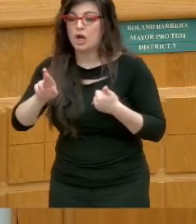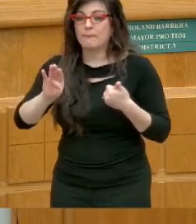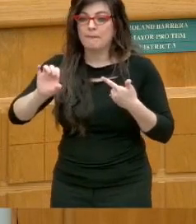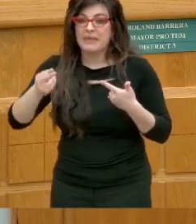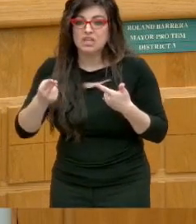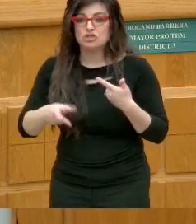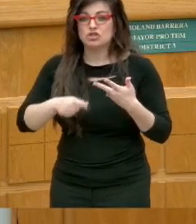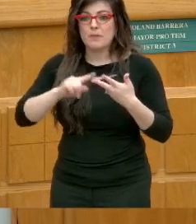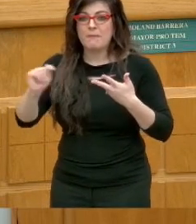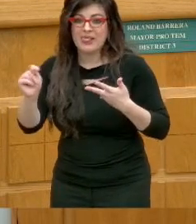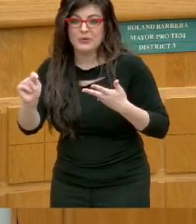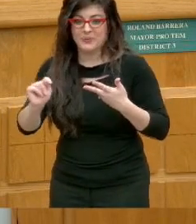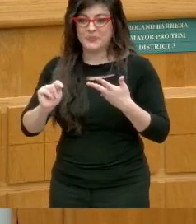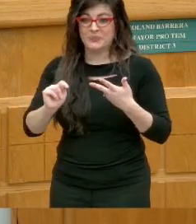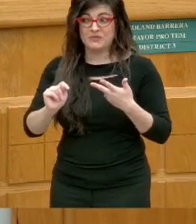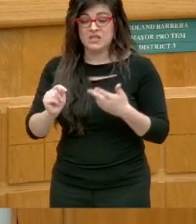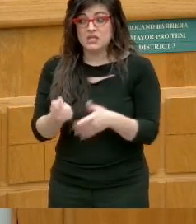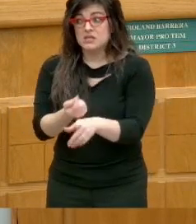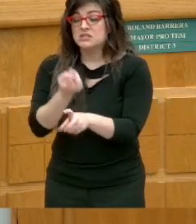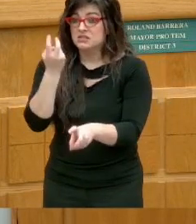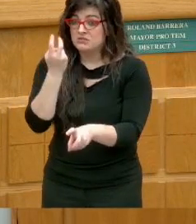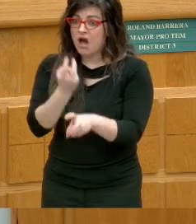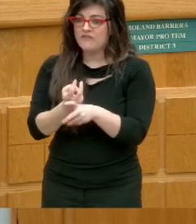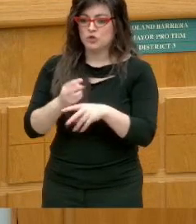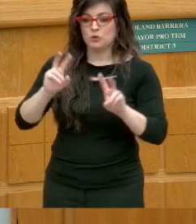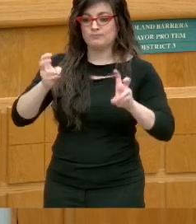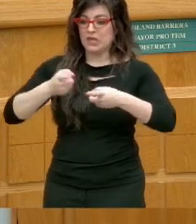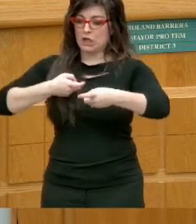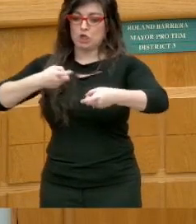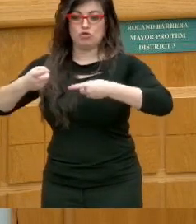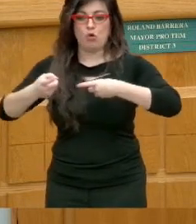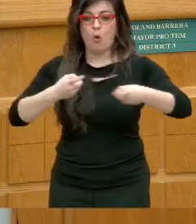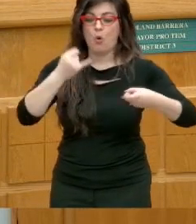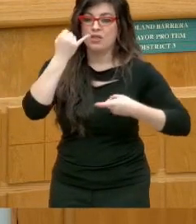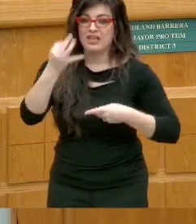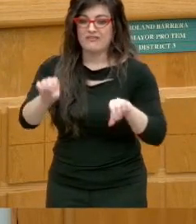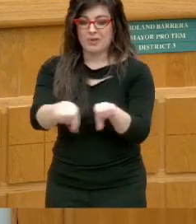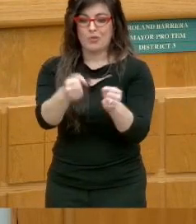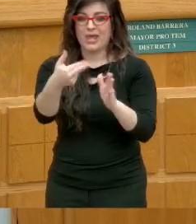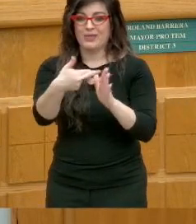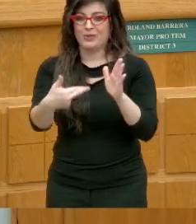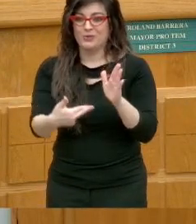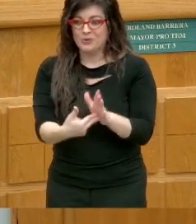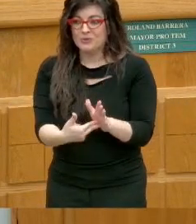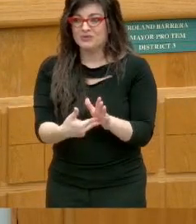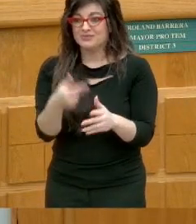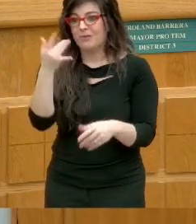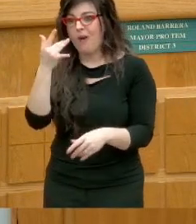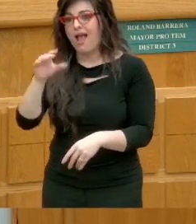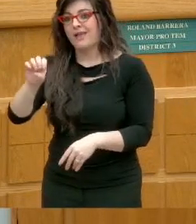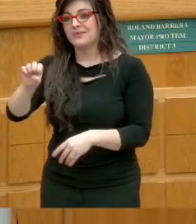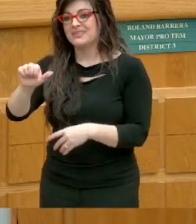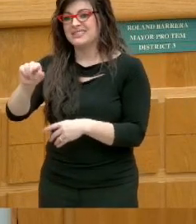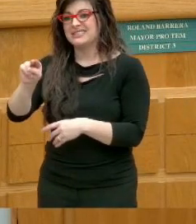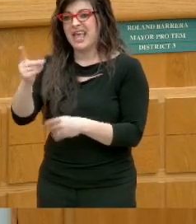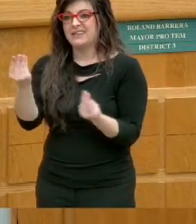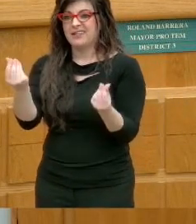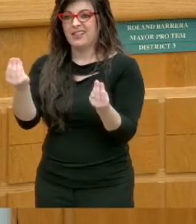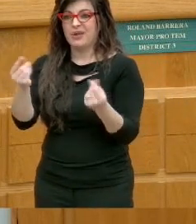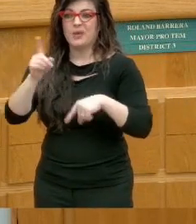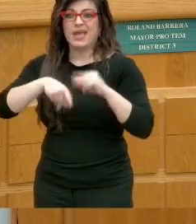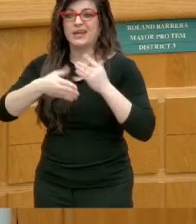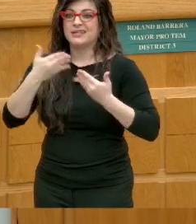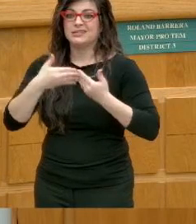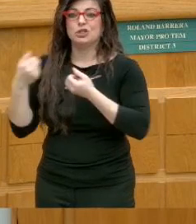of the sand conditions. And so there's going to be some possibility discussion of ATV-type vehicles that are out